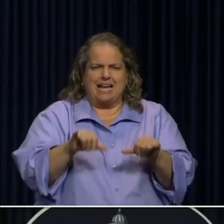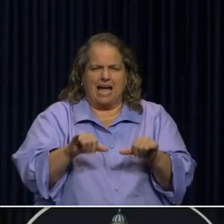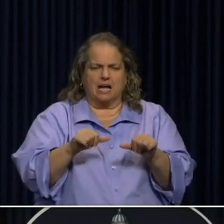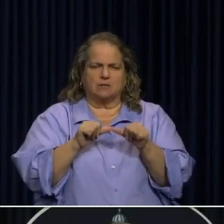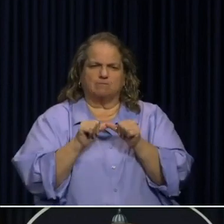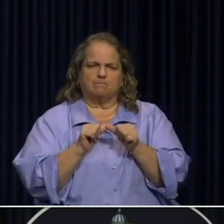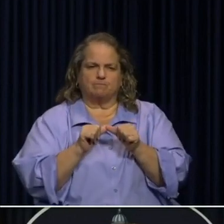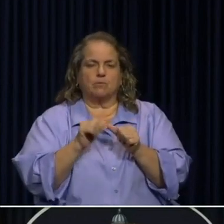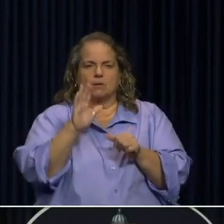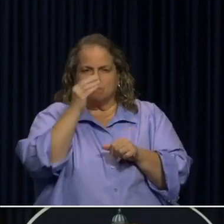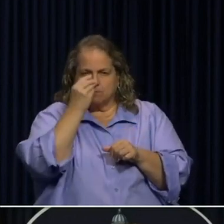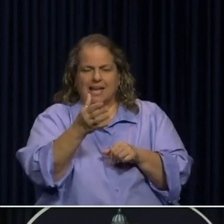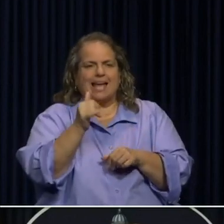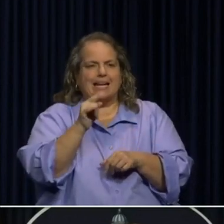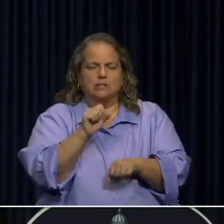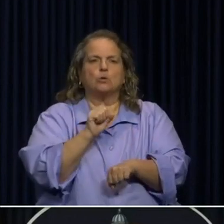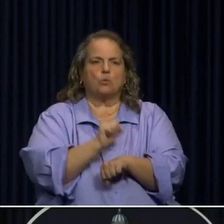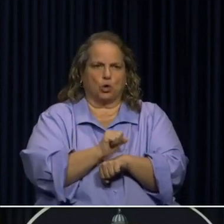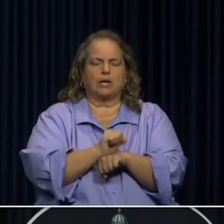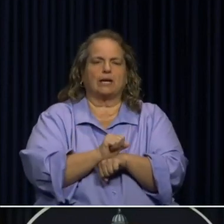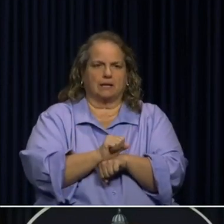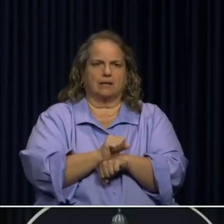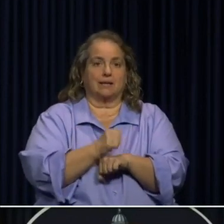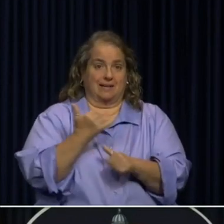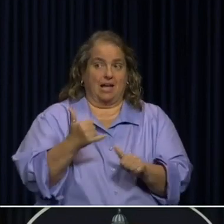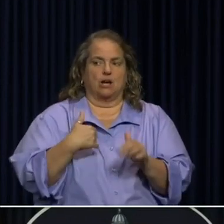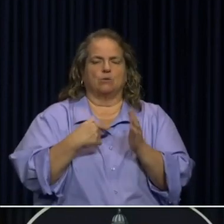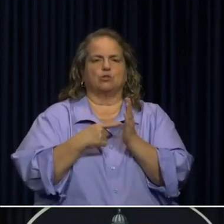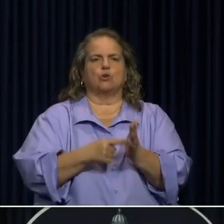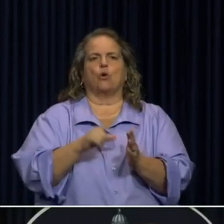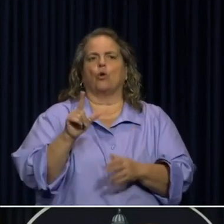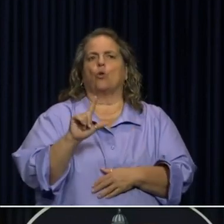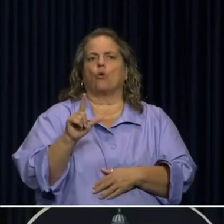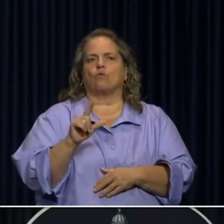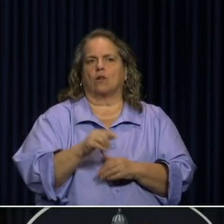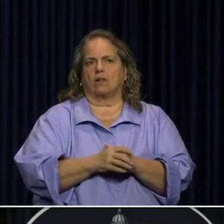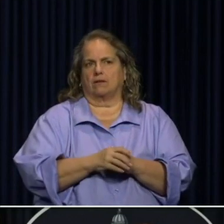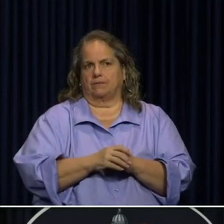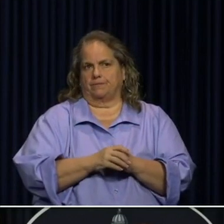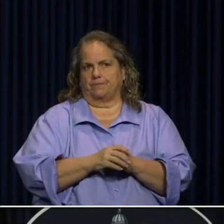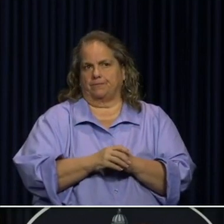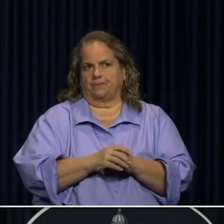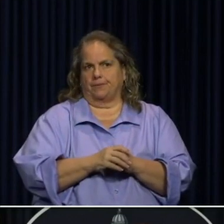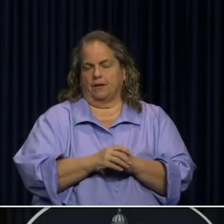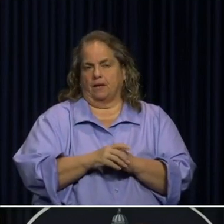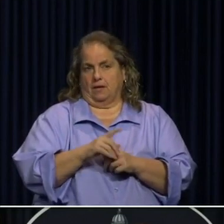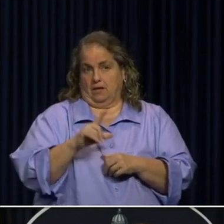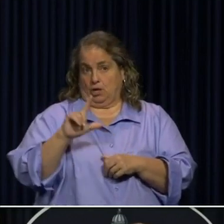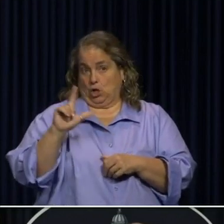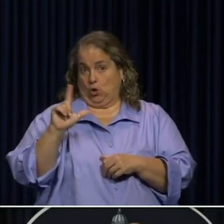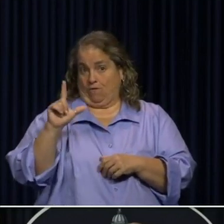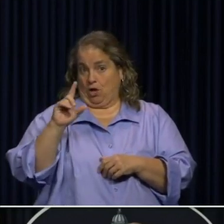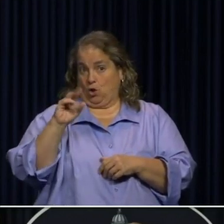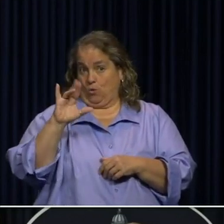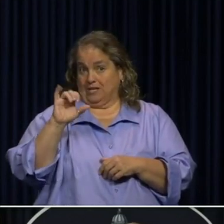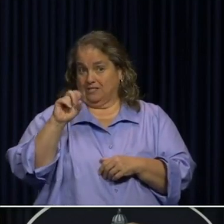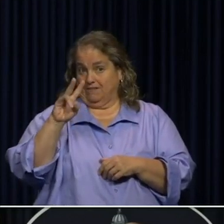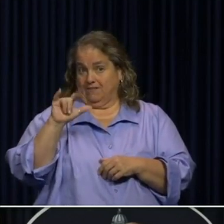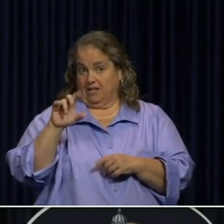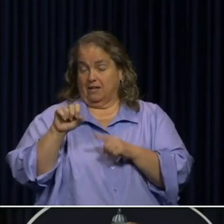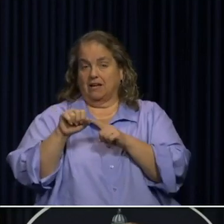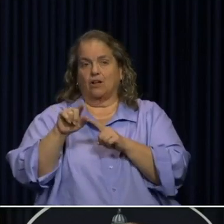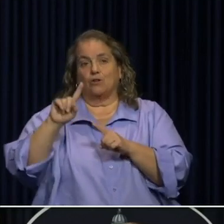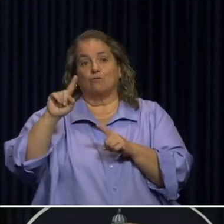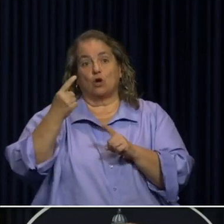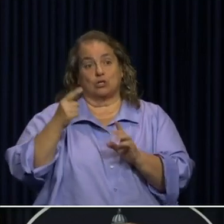absolutely working. And then let's just show Louisville. I know that in that first peak, we